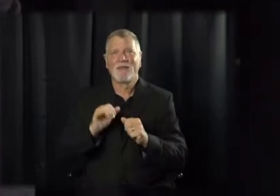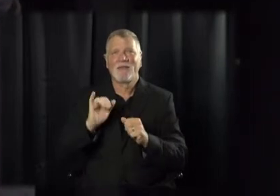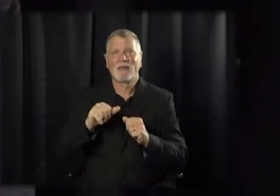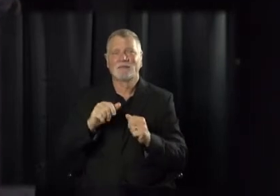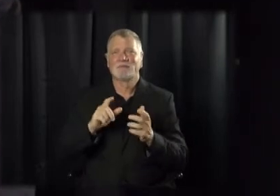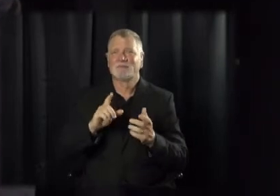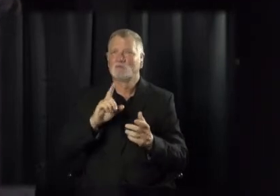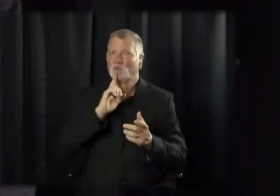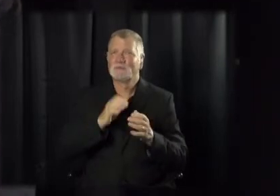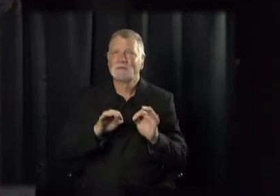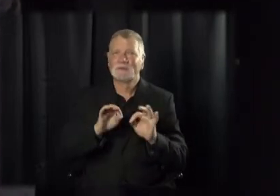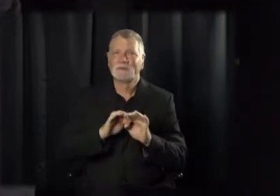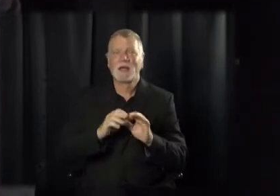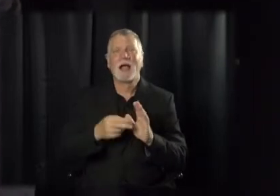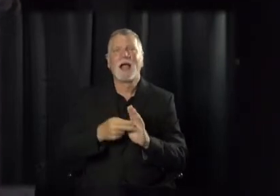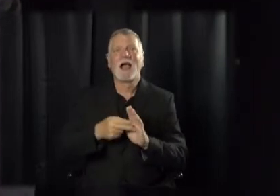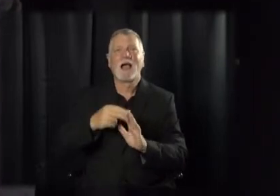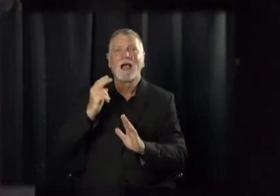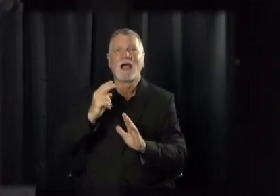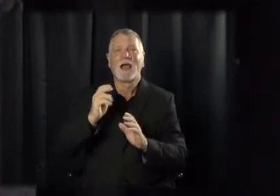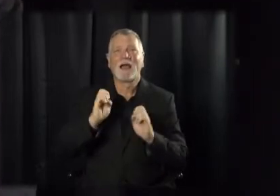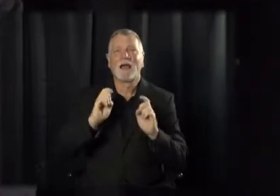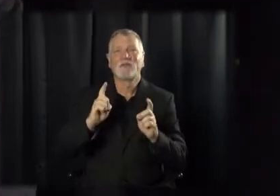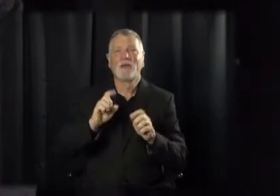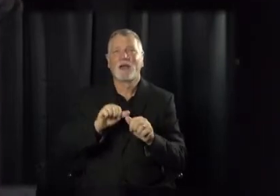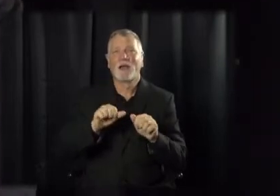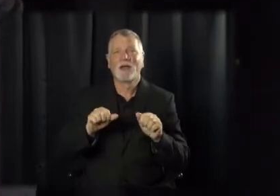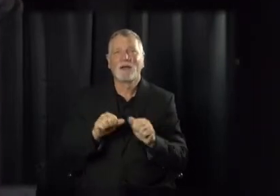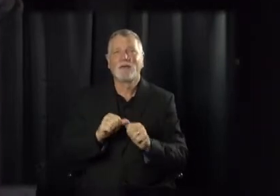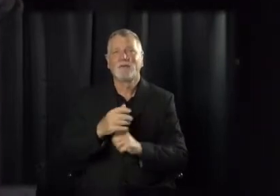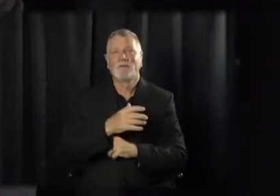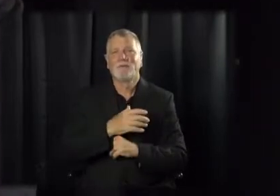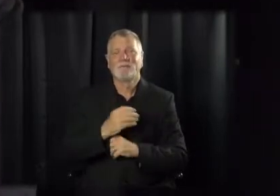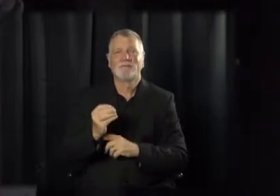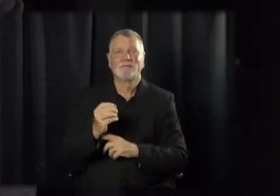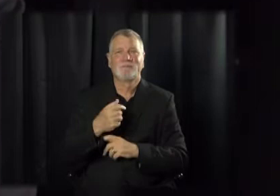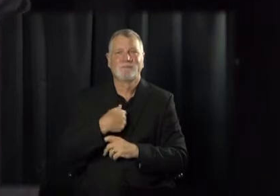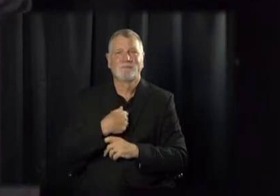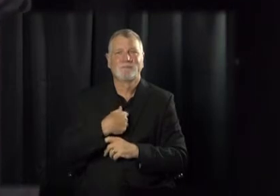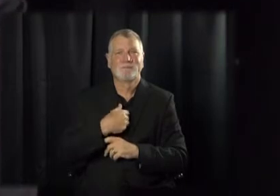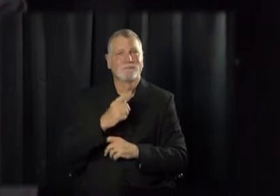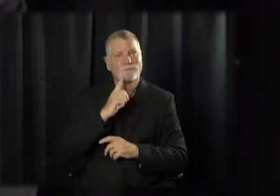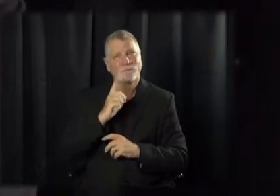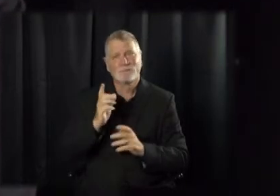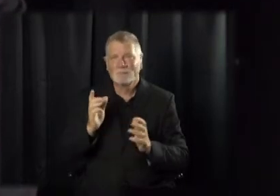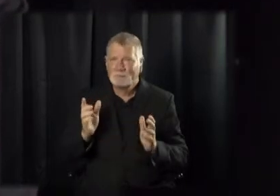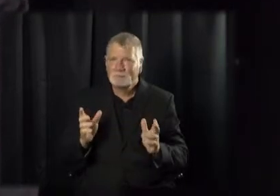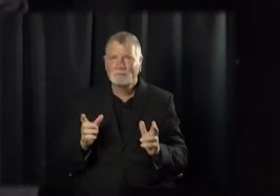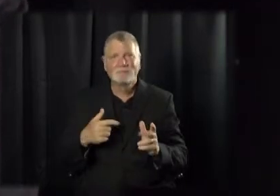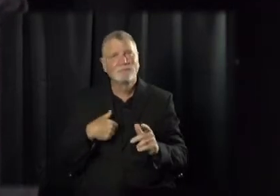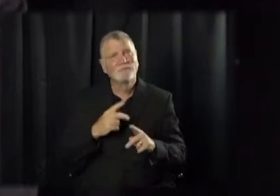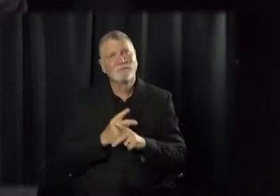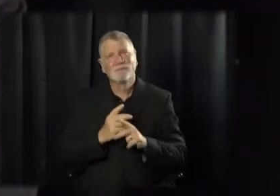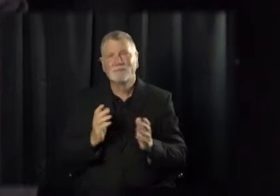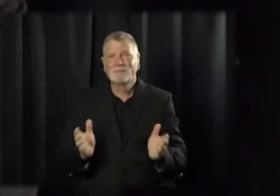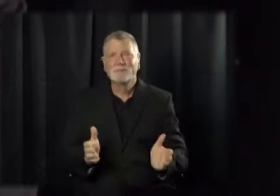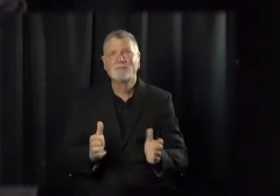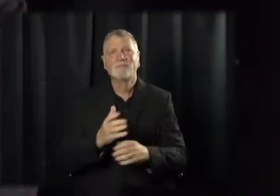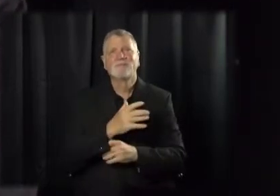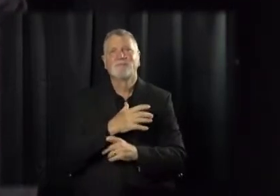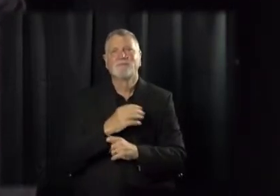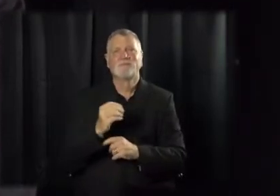essential, it's the higher education area. And I keep urging, I know the fiscal plan,